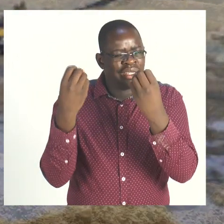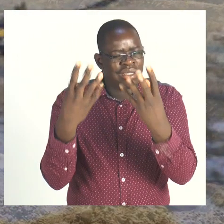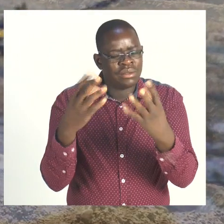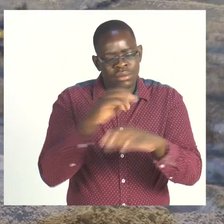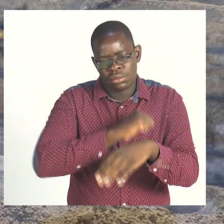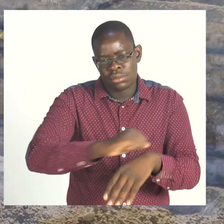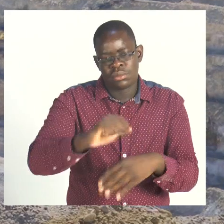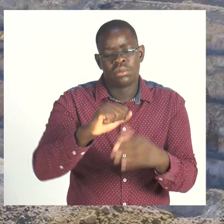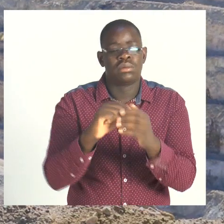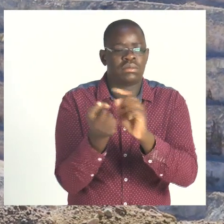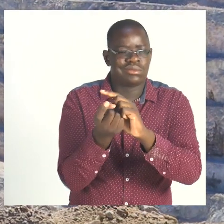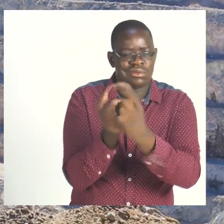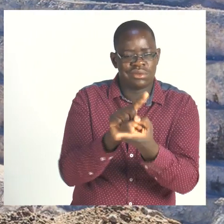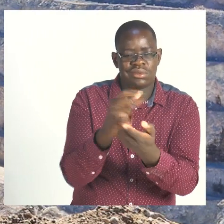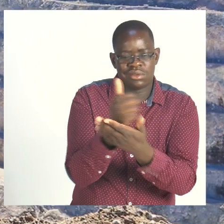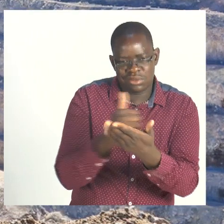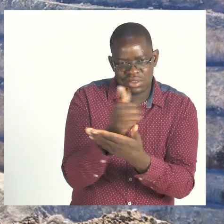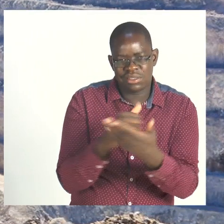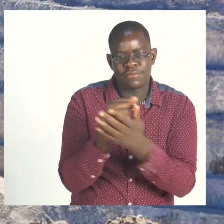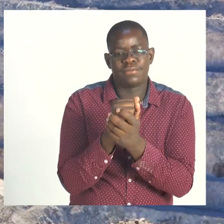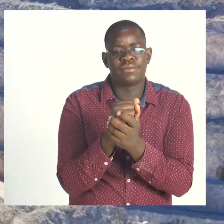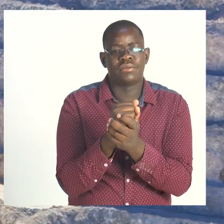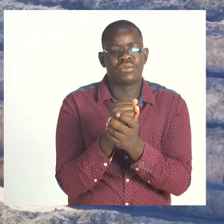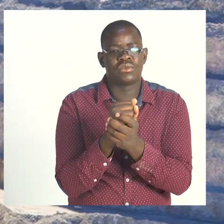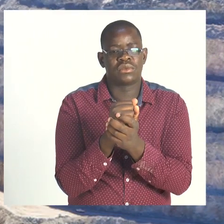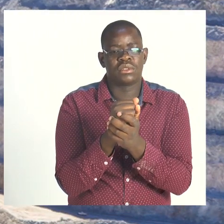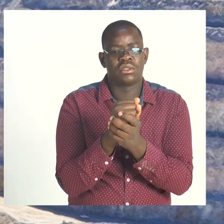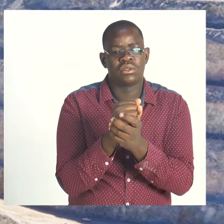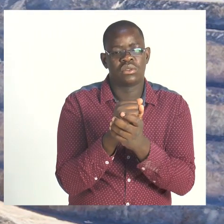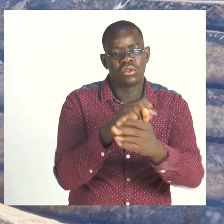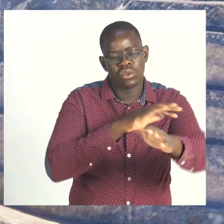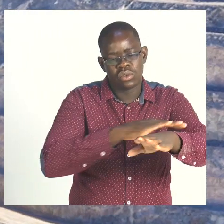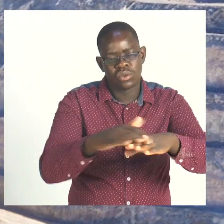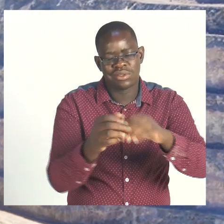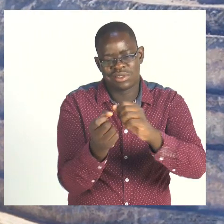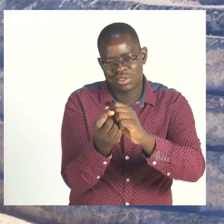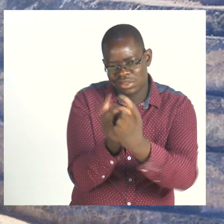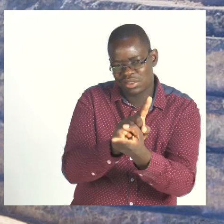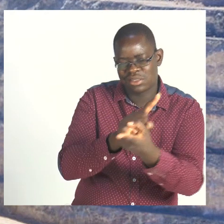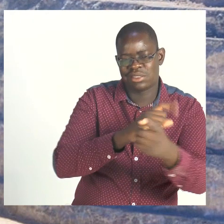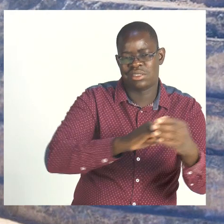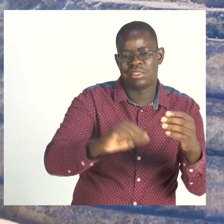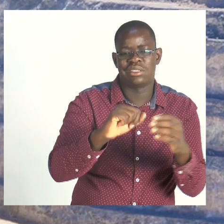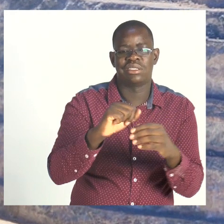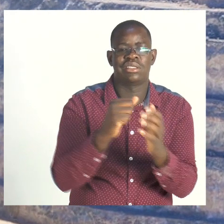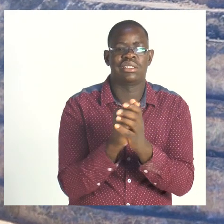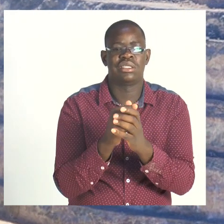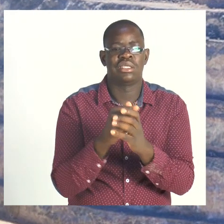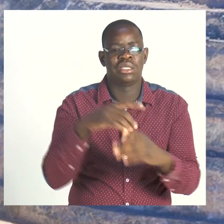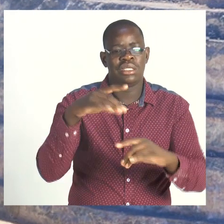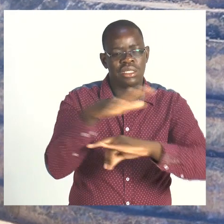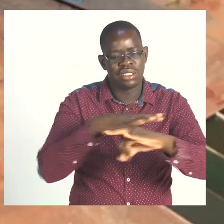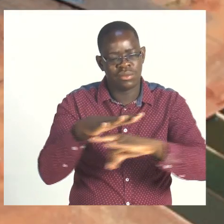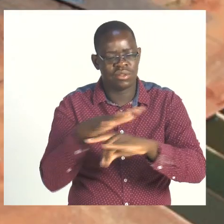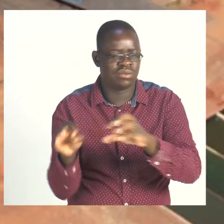land degradation, meaning the structures they build ruin the landscape, destroys animals'